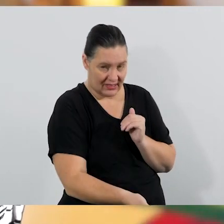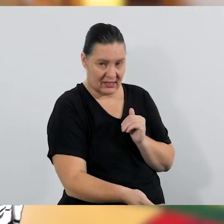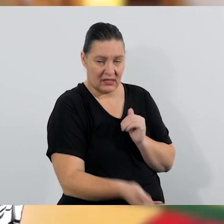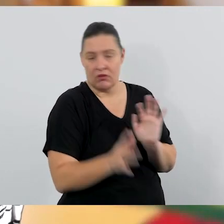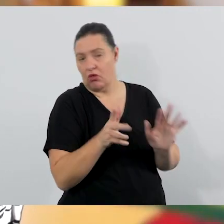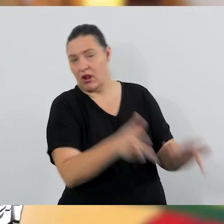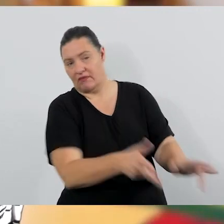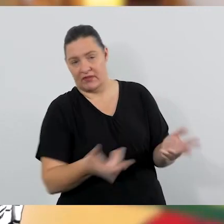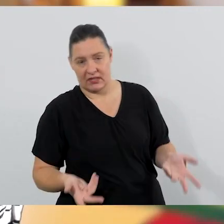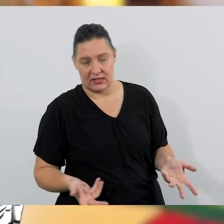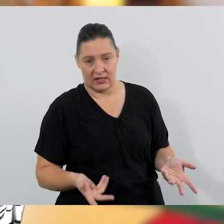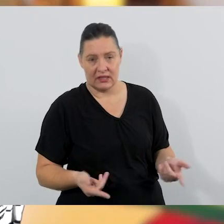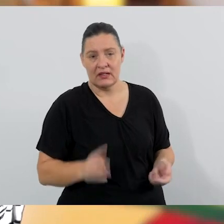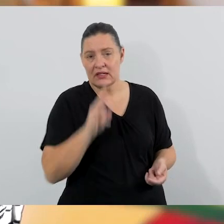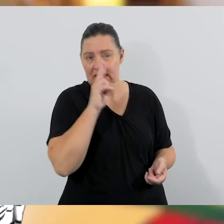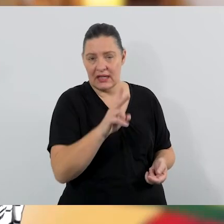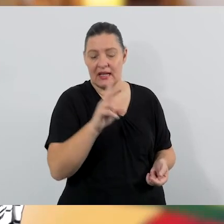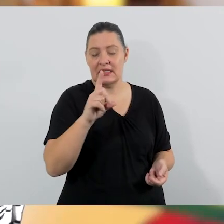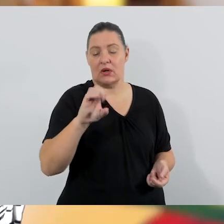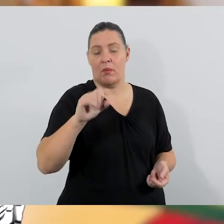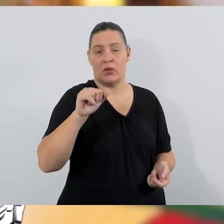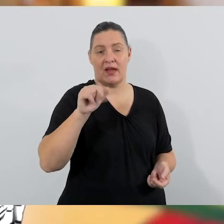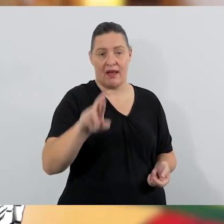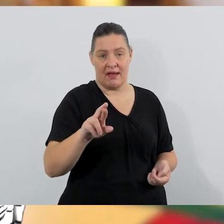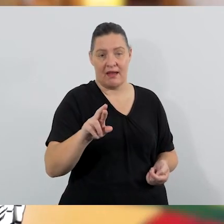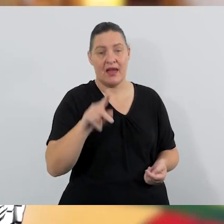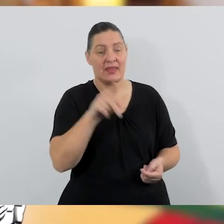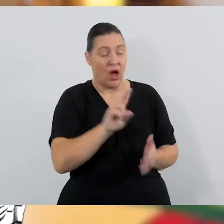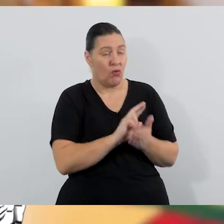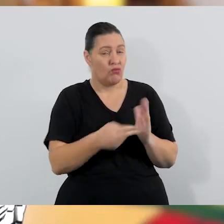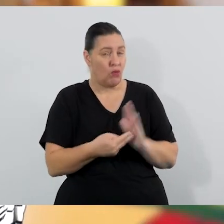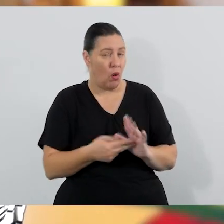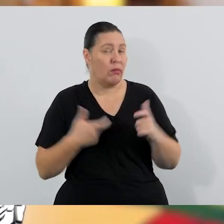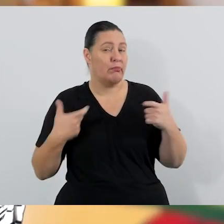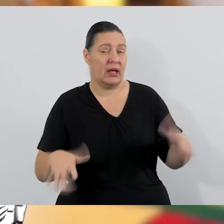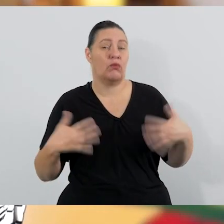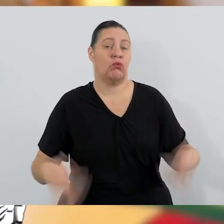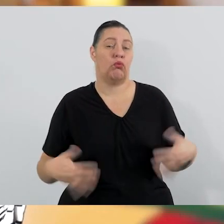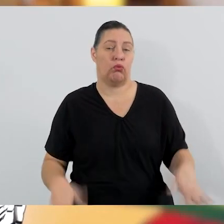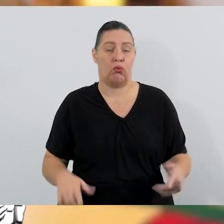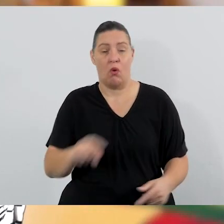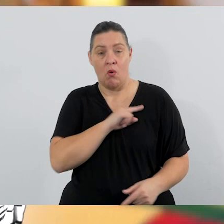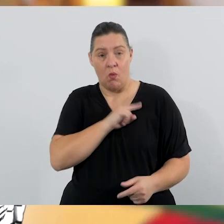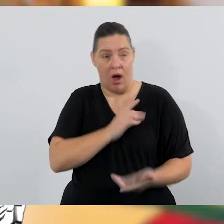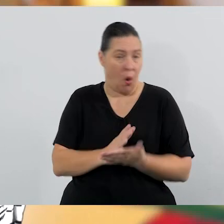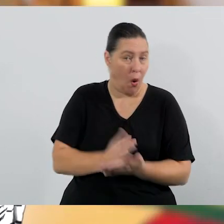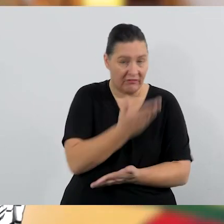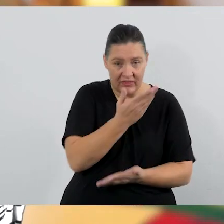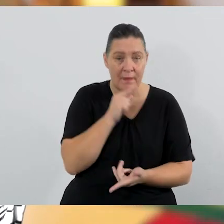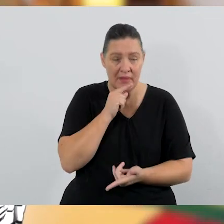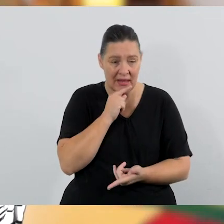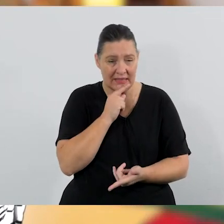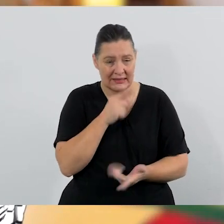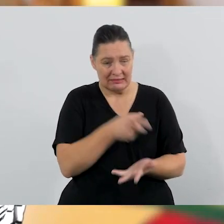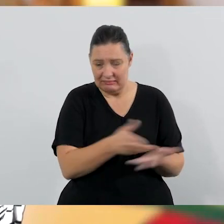be left unattended. So if you can see, decomposers have a very big role that they are playing in society, because if they'd be taken